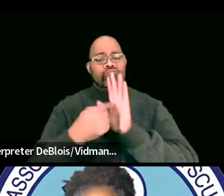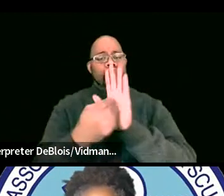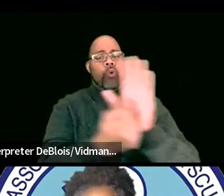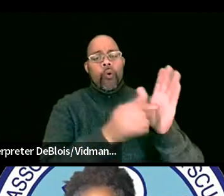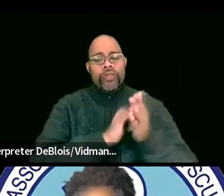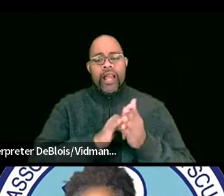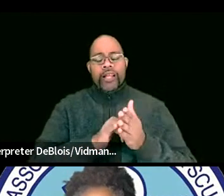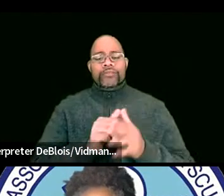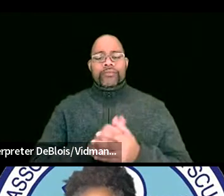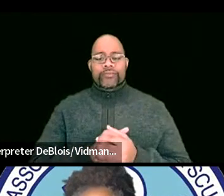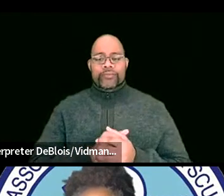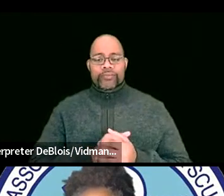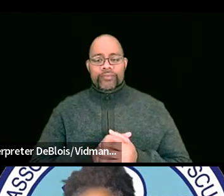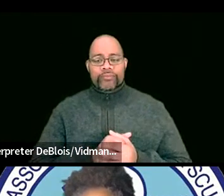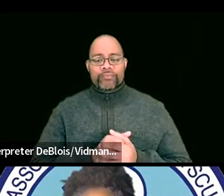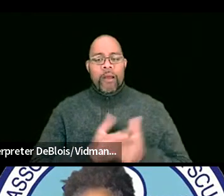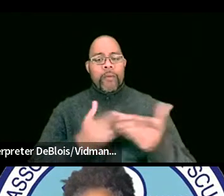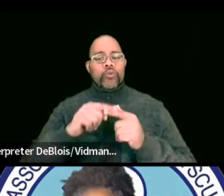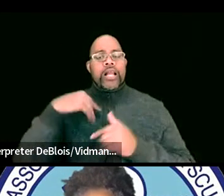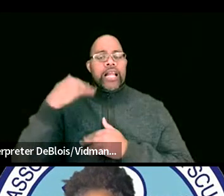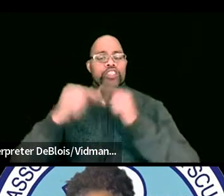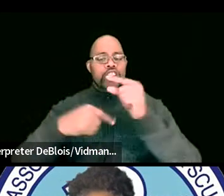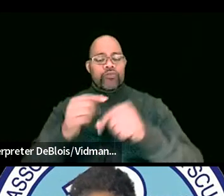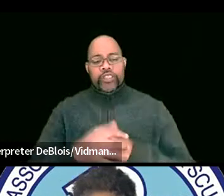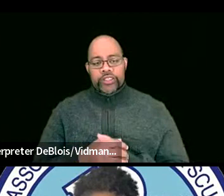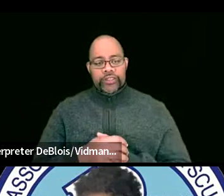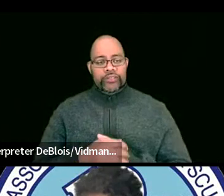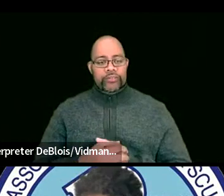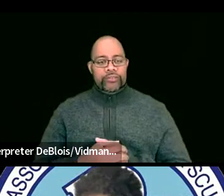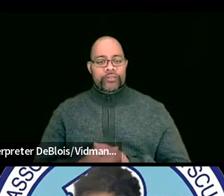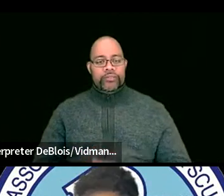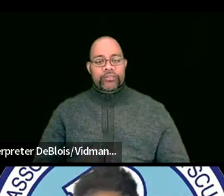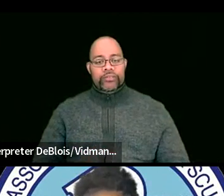that and pass that along to the next generation.